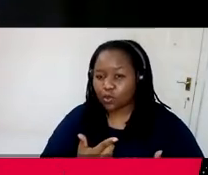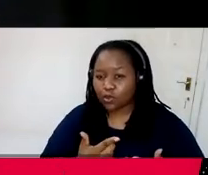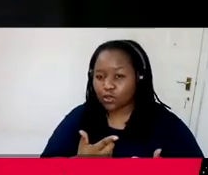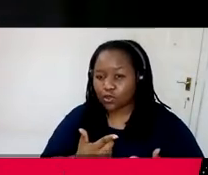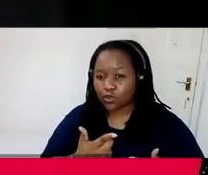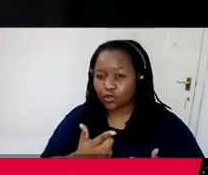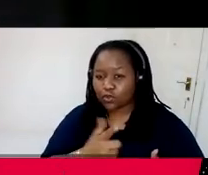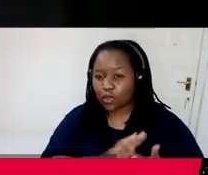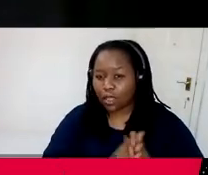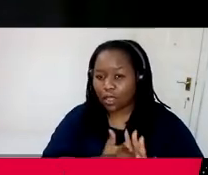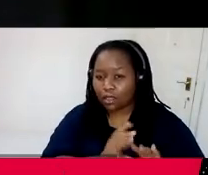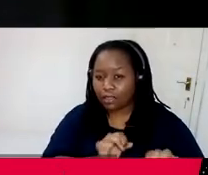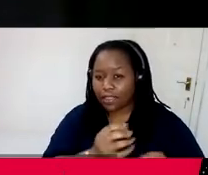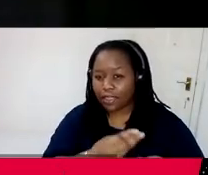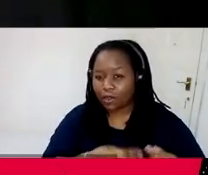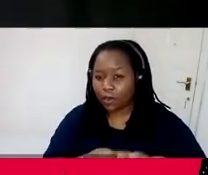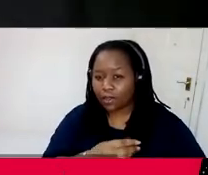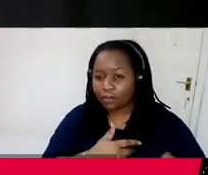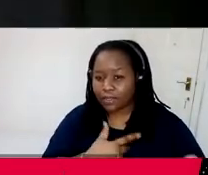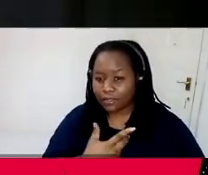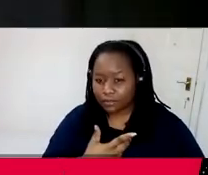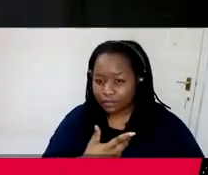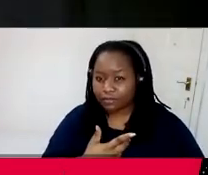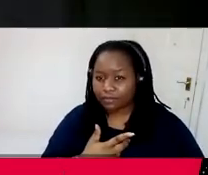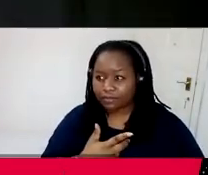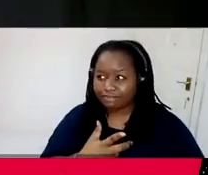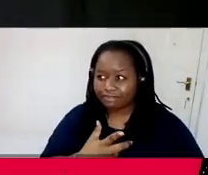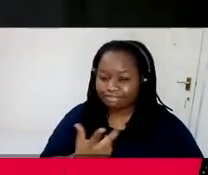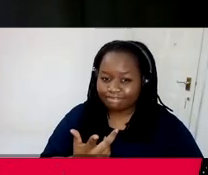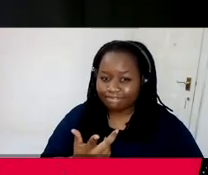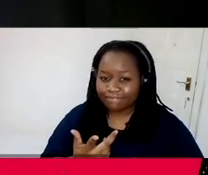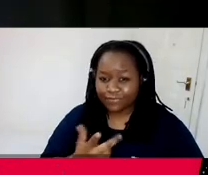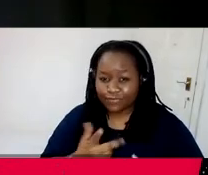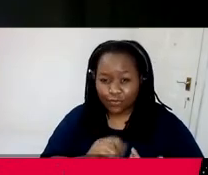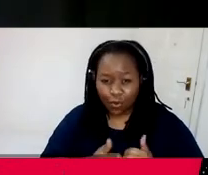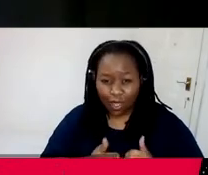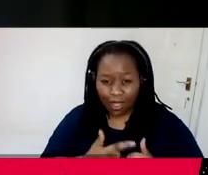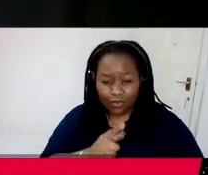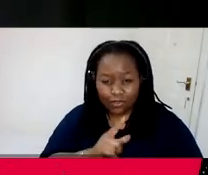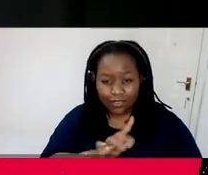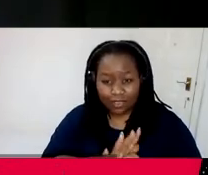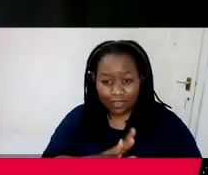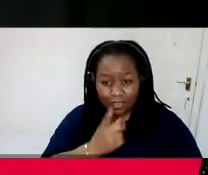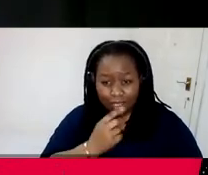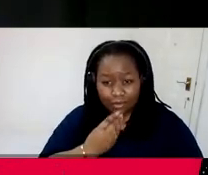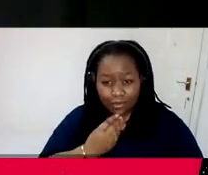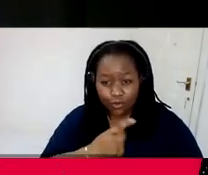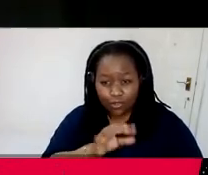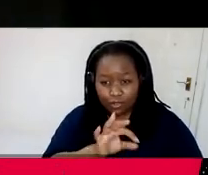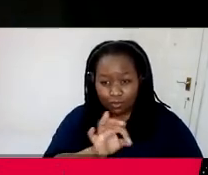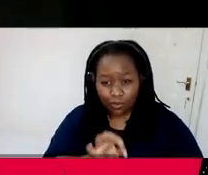in that way again, whether Iran is already targeted with sanctions.